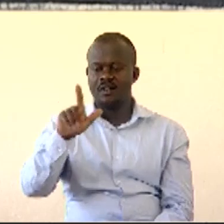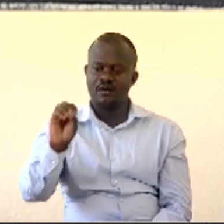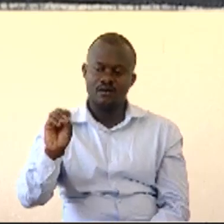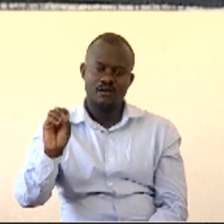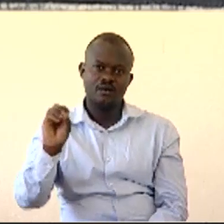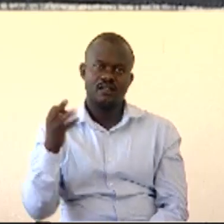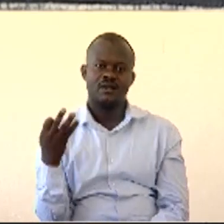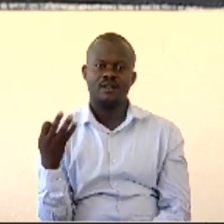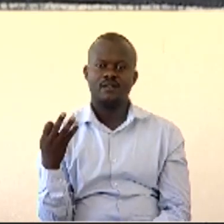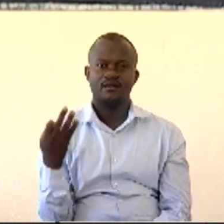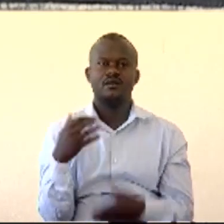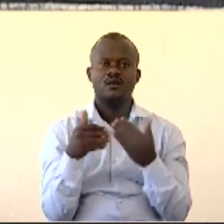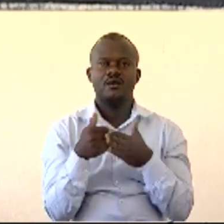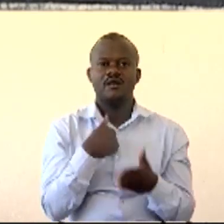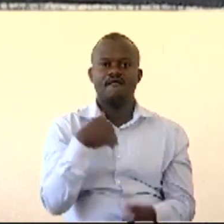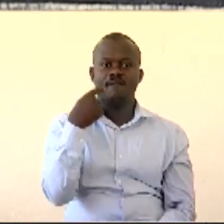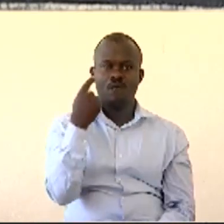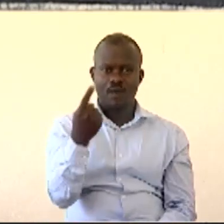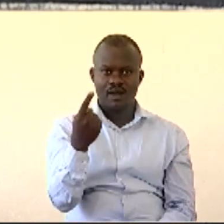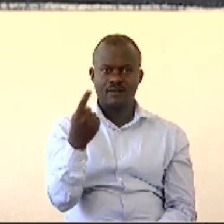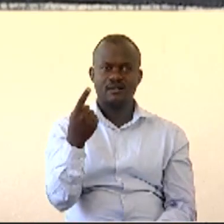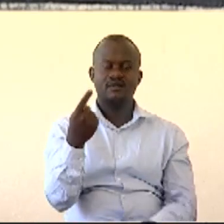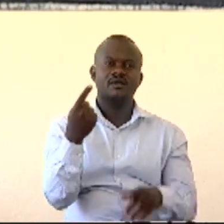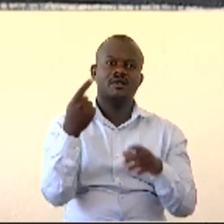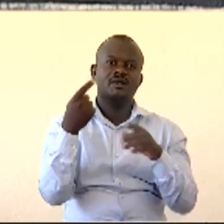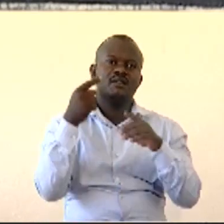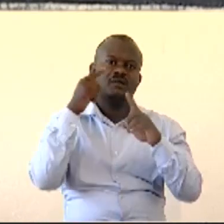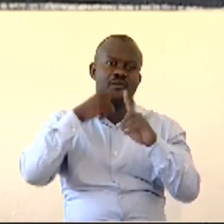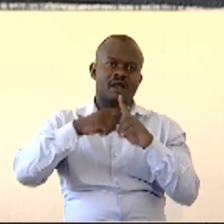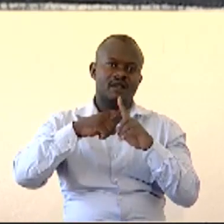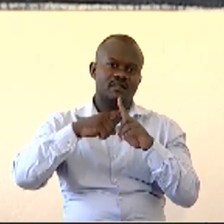so you have 1 plus